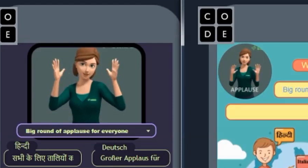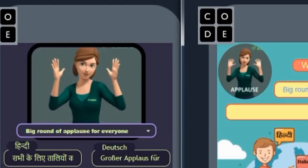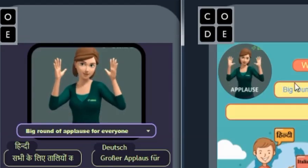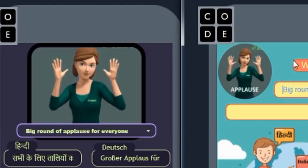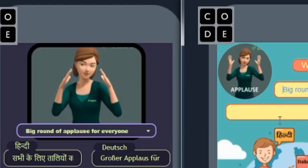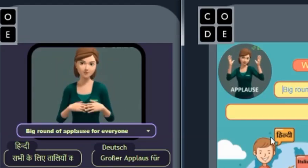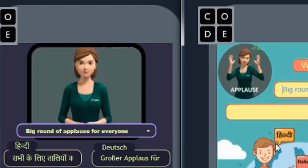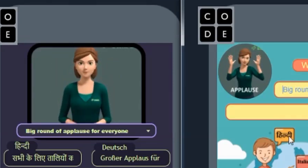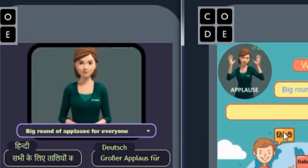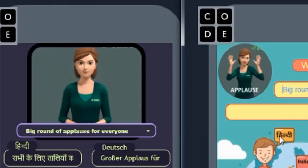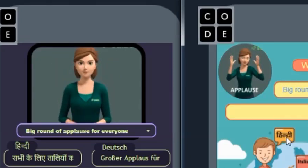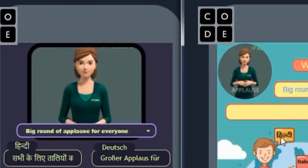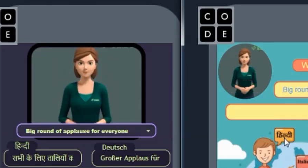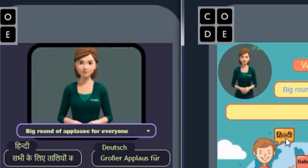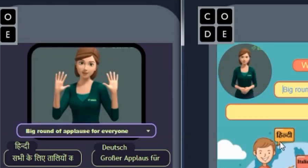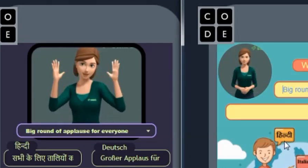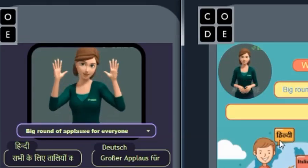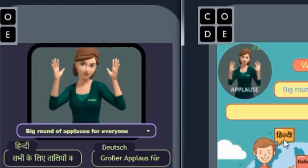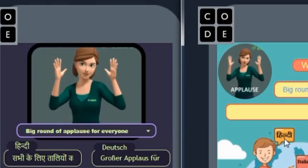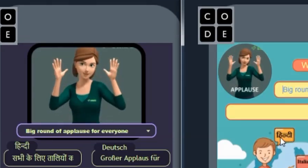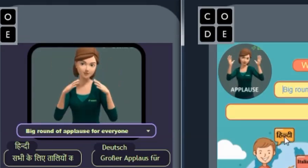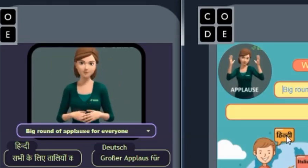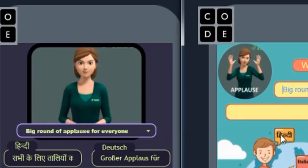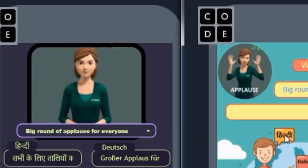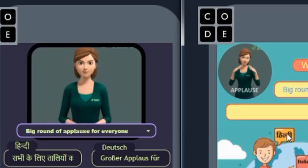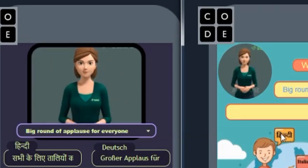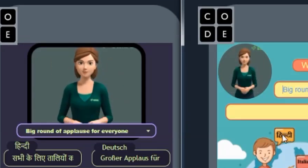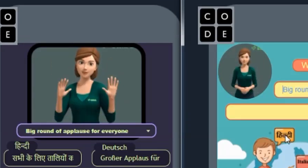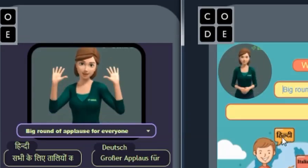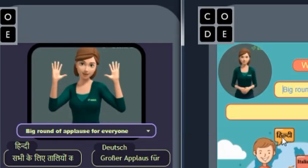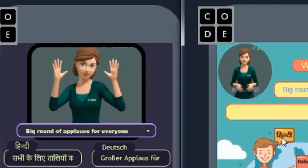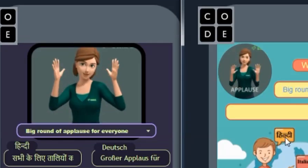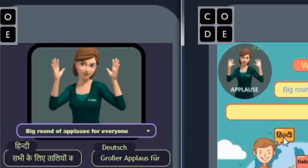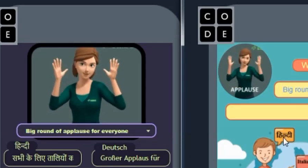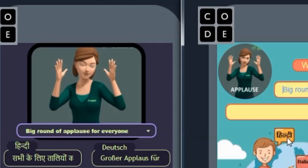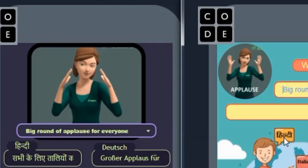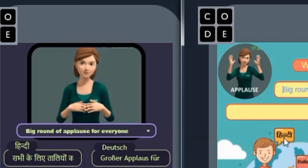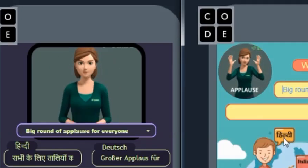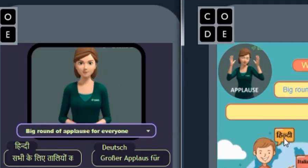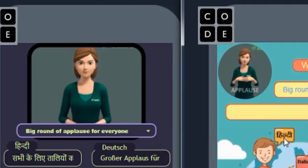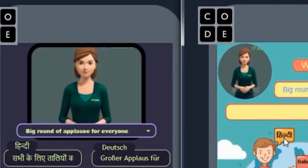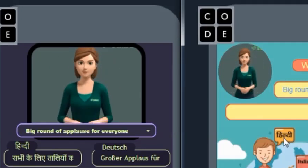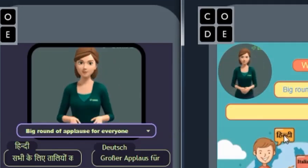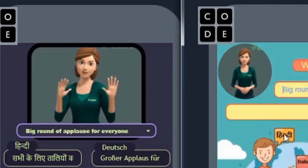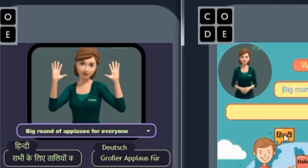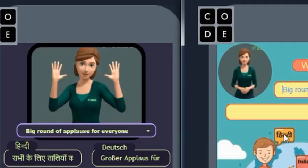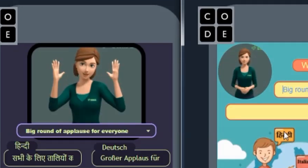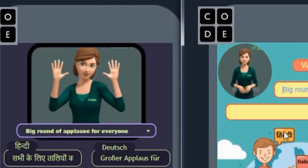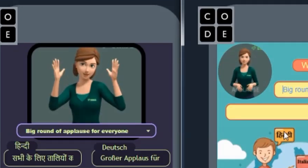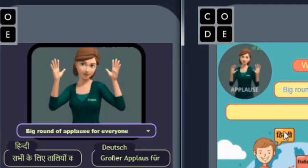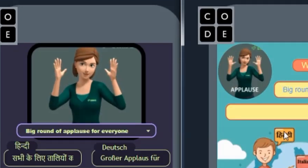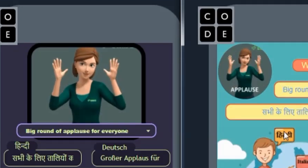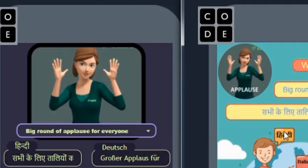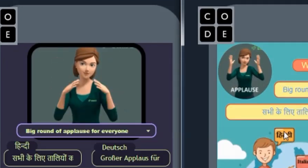going to happen when the user will hit this Hindi named text box.